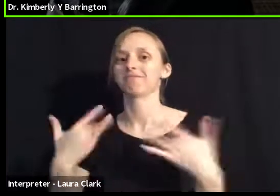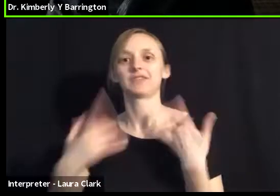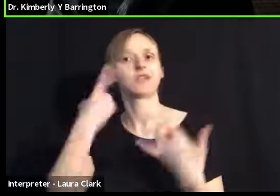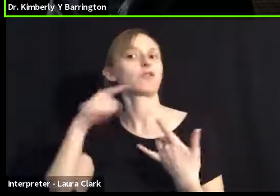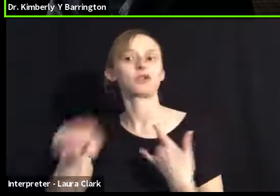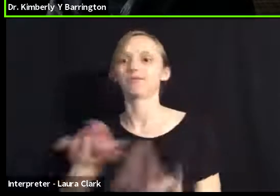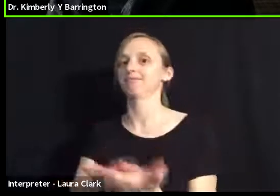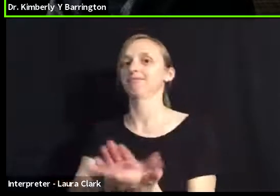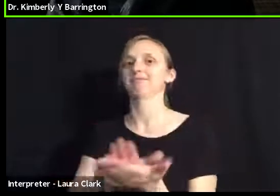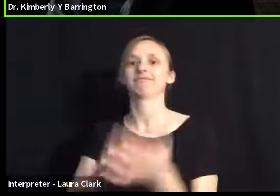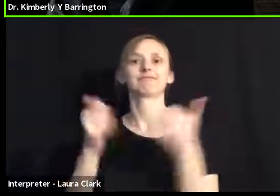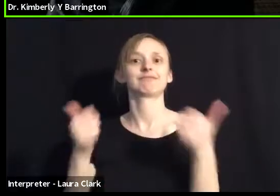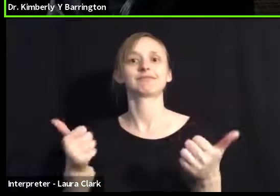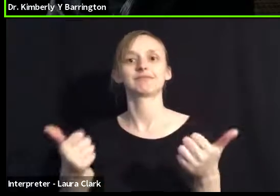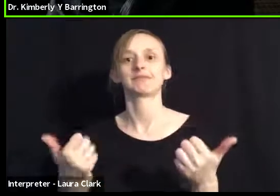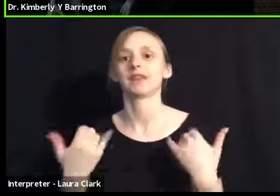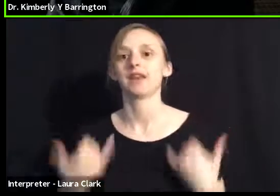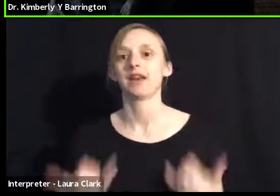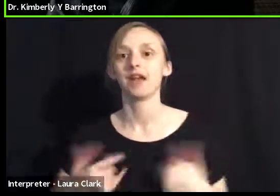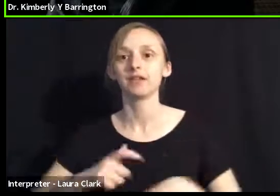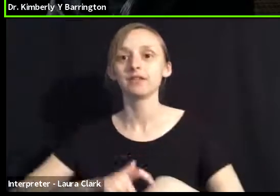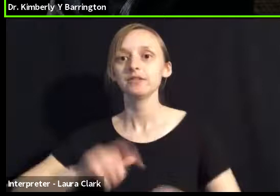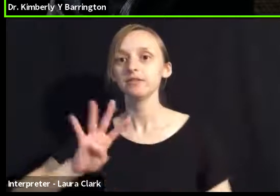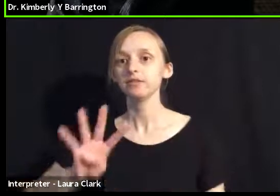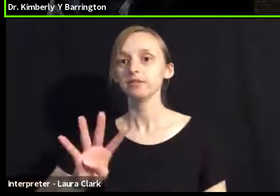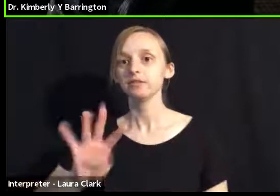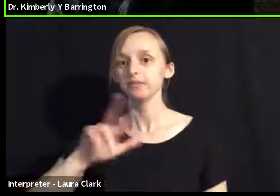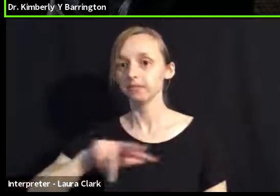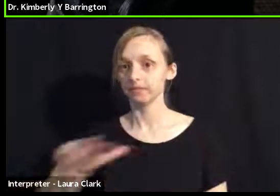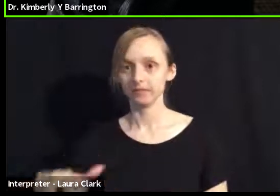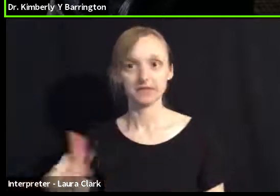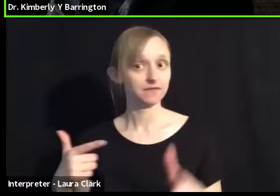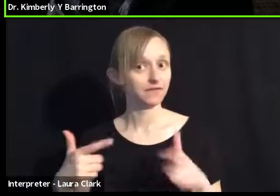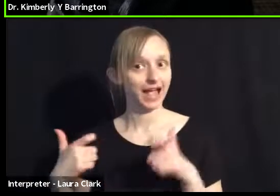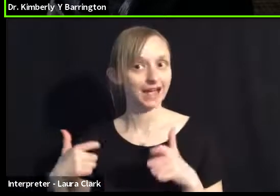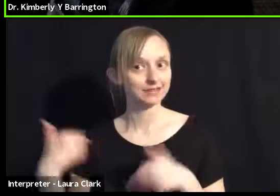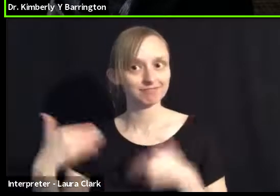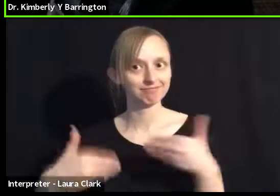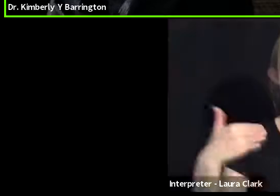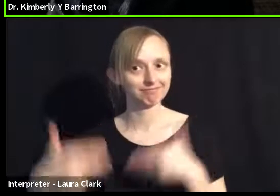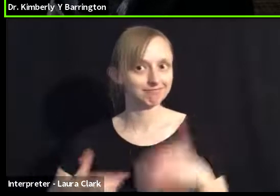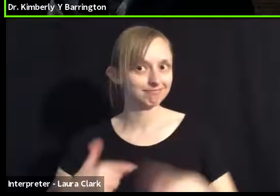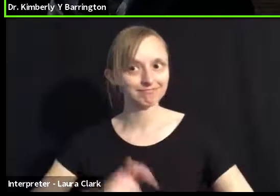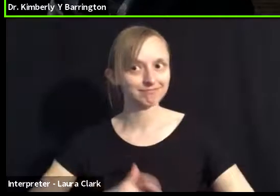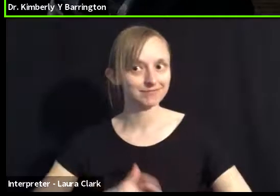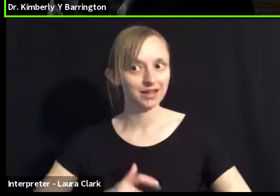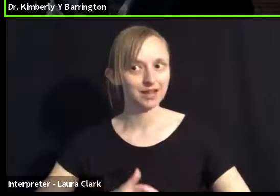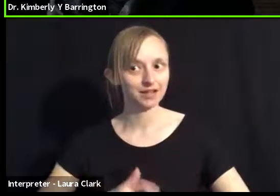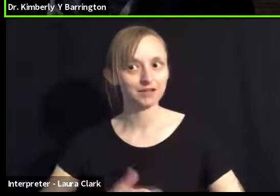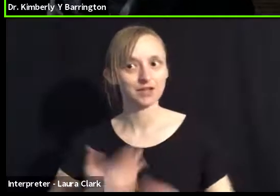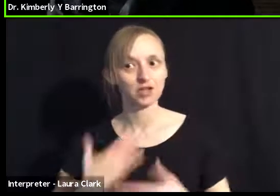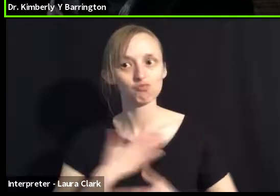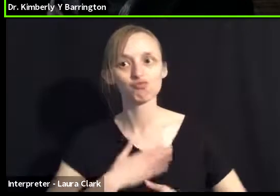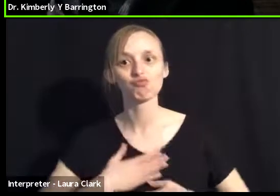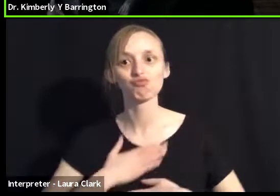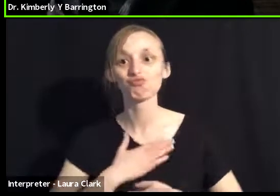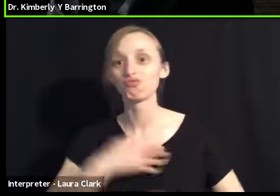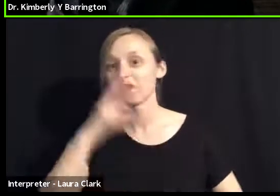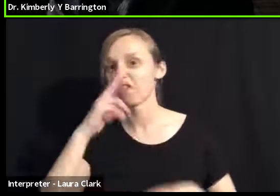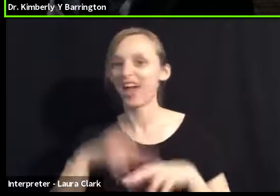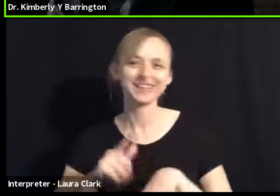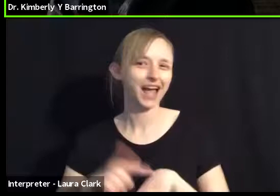We are now at the 4:33 hour. Can you believe it? Time flies when you are having